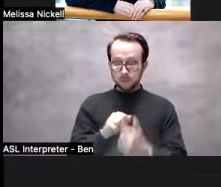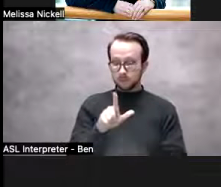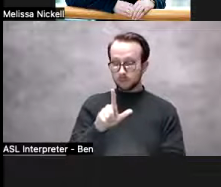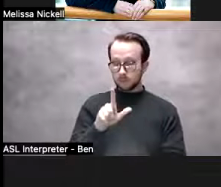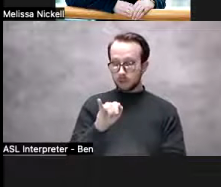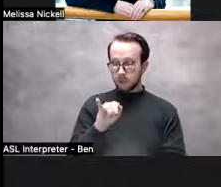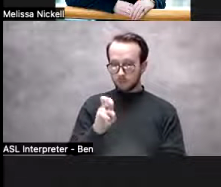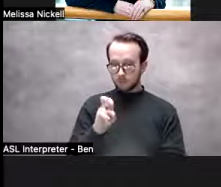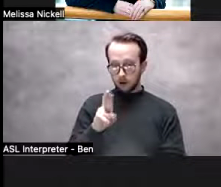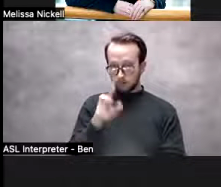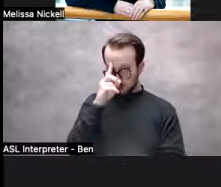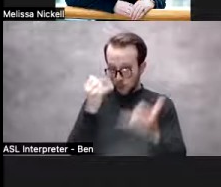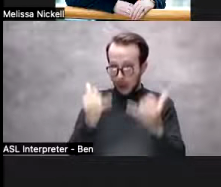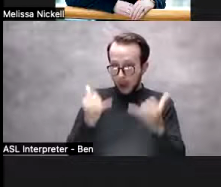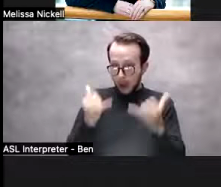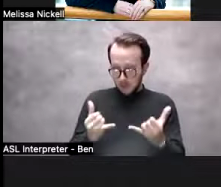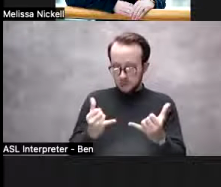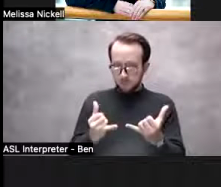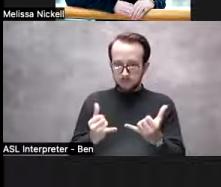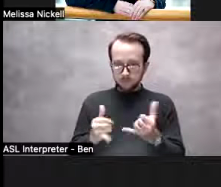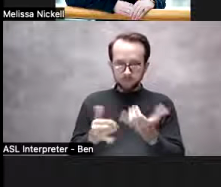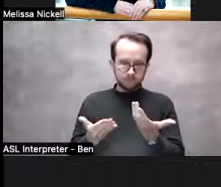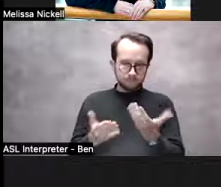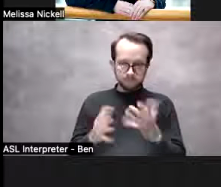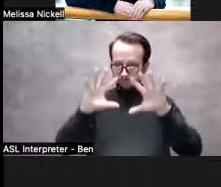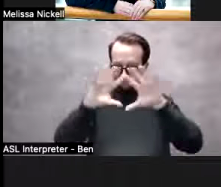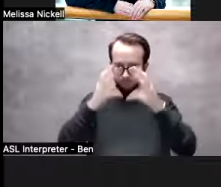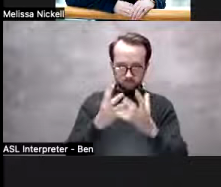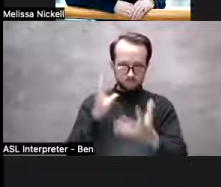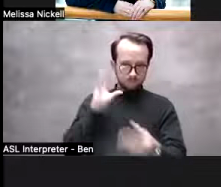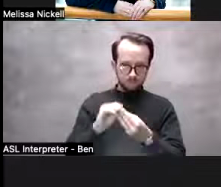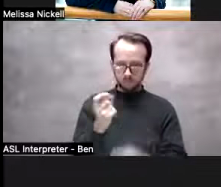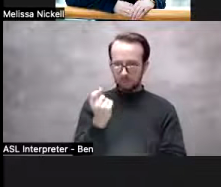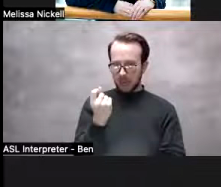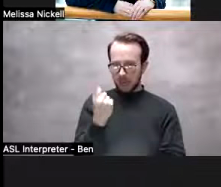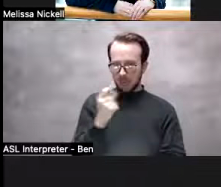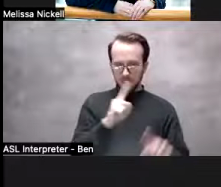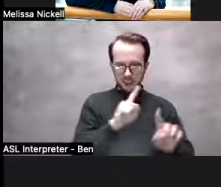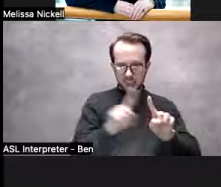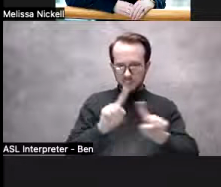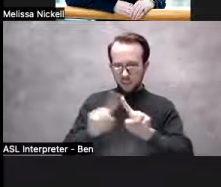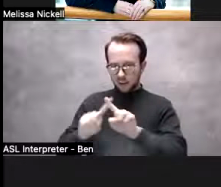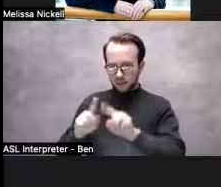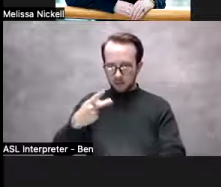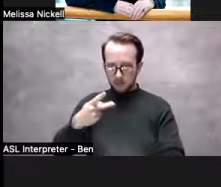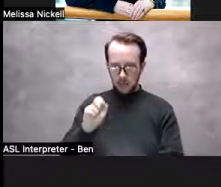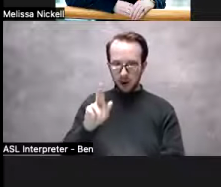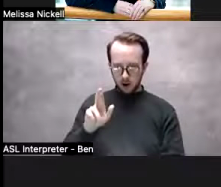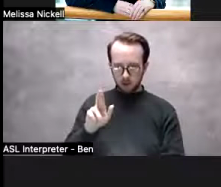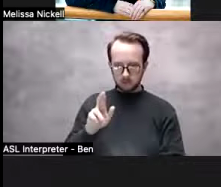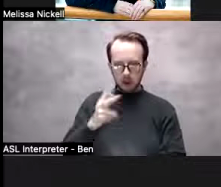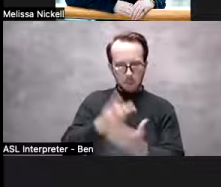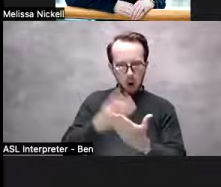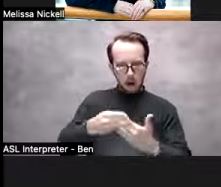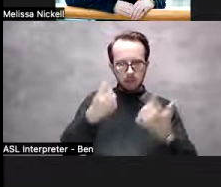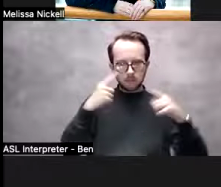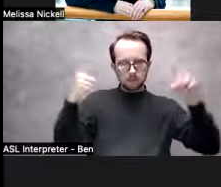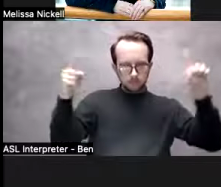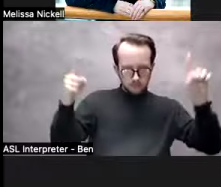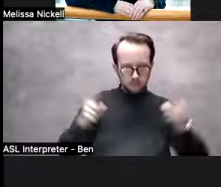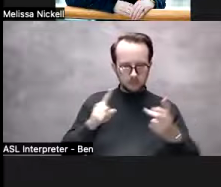current time, there's basically 11 different specific PARs, program announcements, or